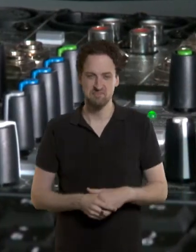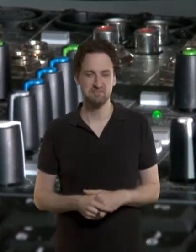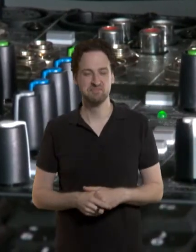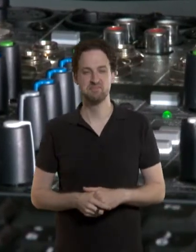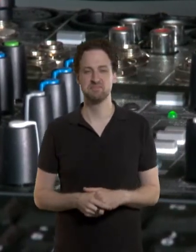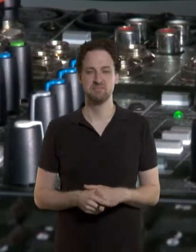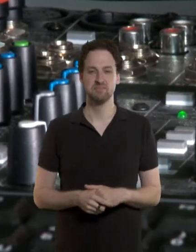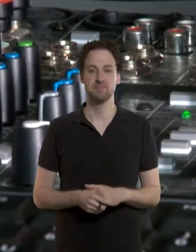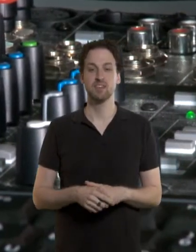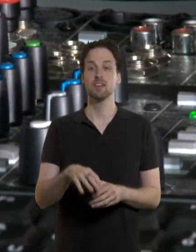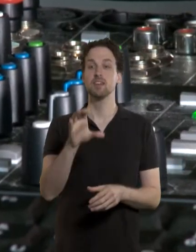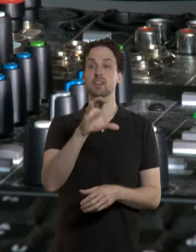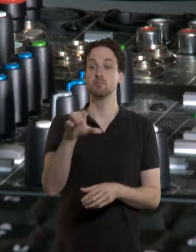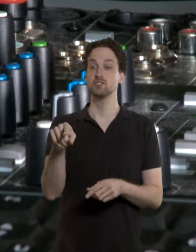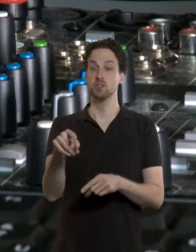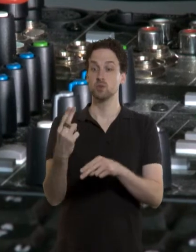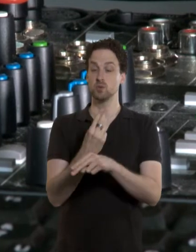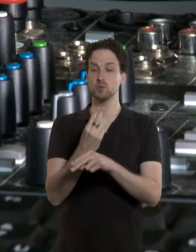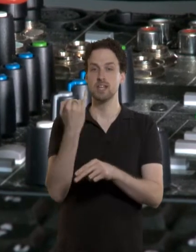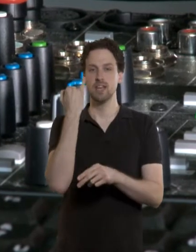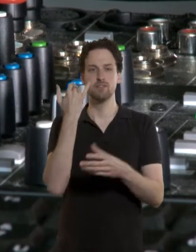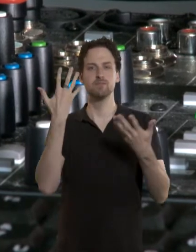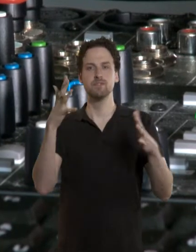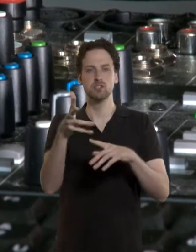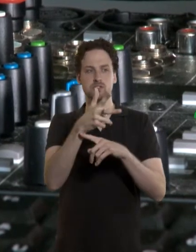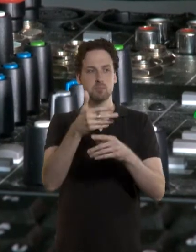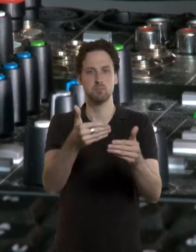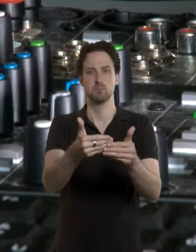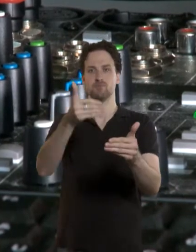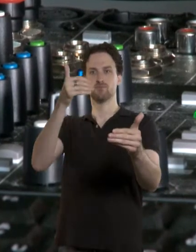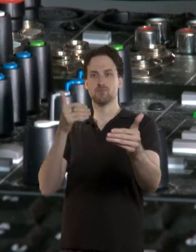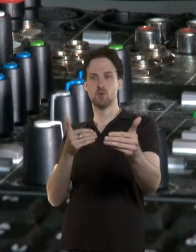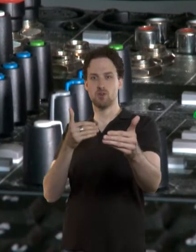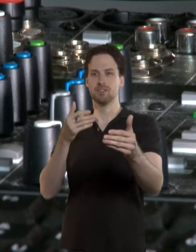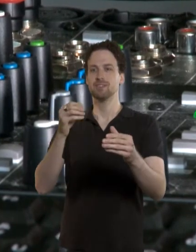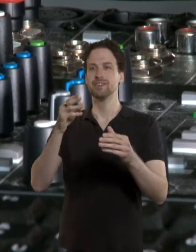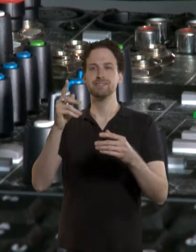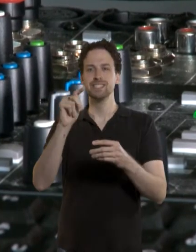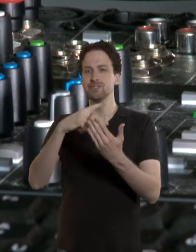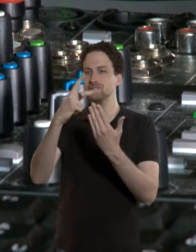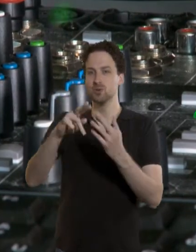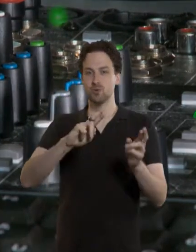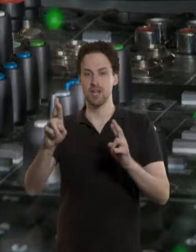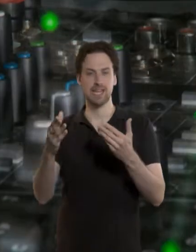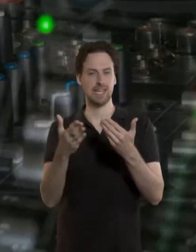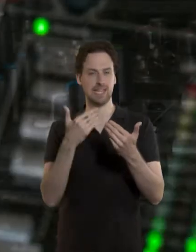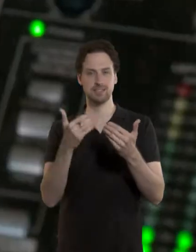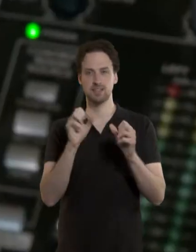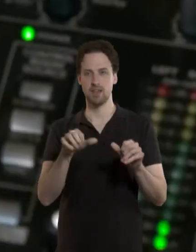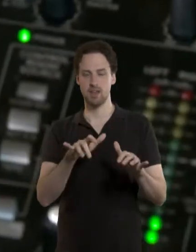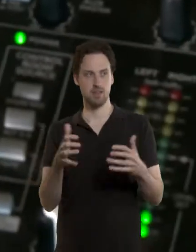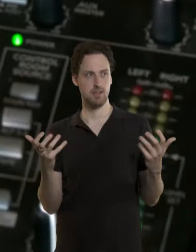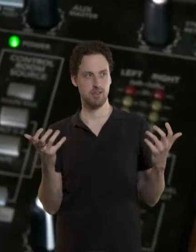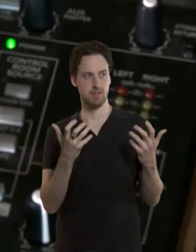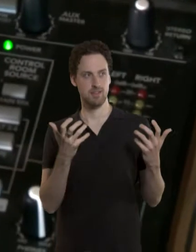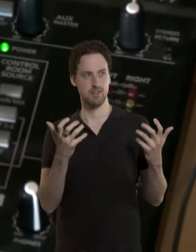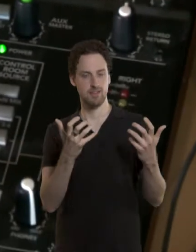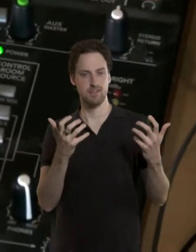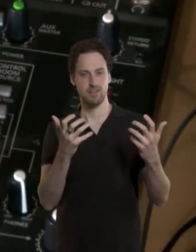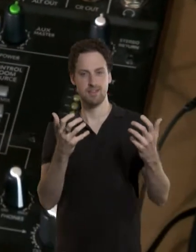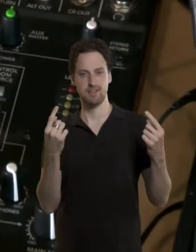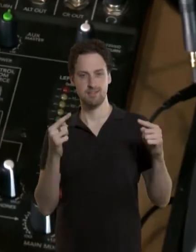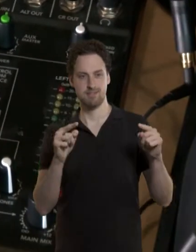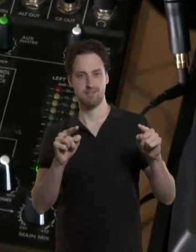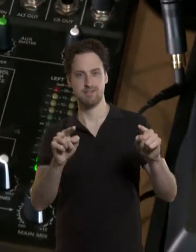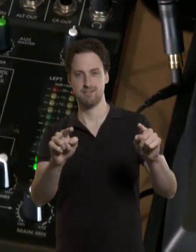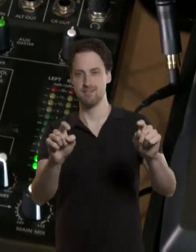program. When captioning is applied in advance to pre-recorded programming and movies, there is time to perfect the text and